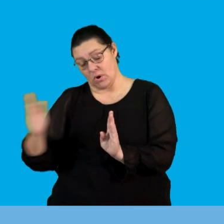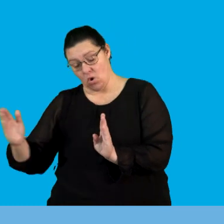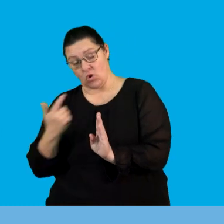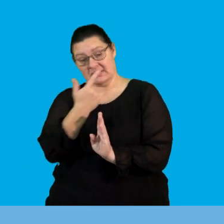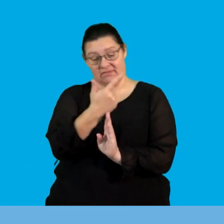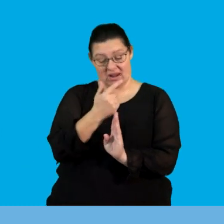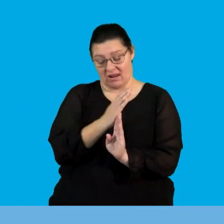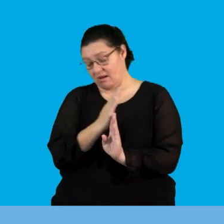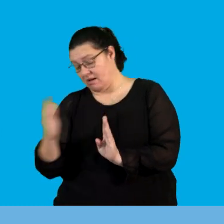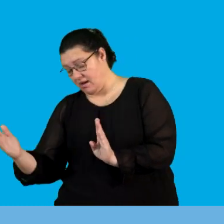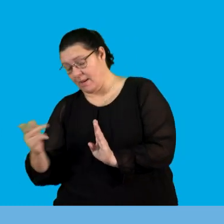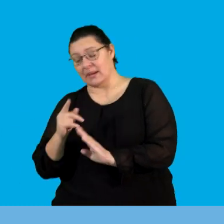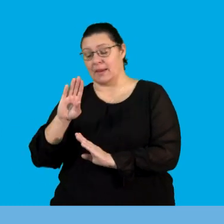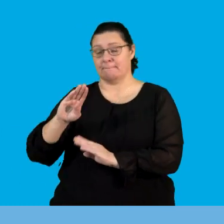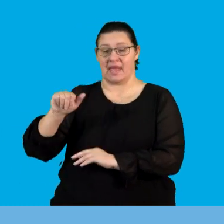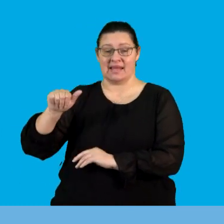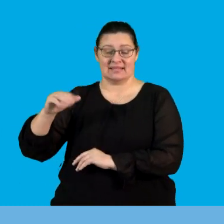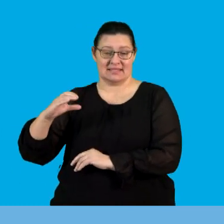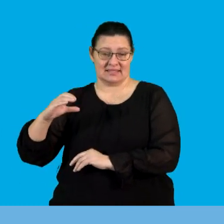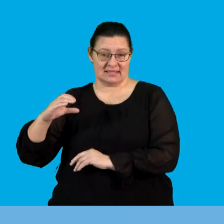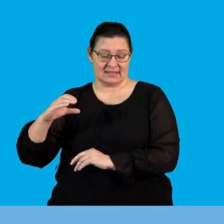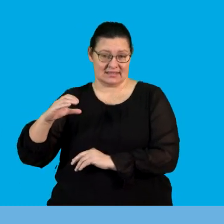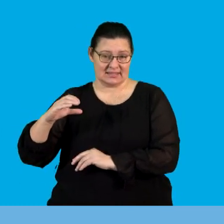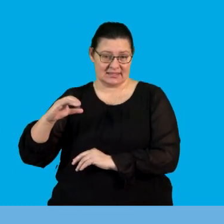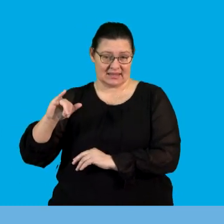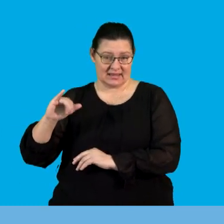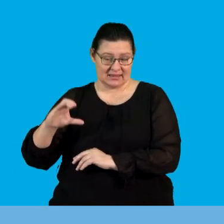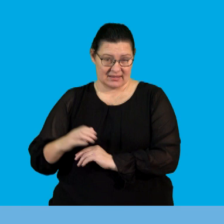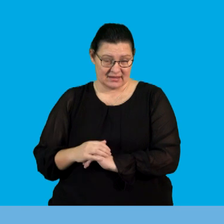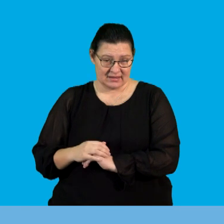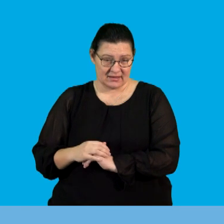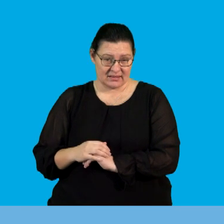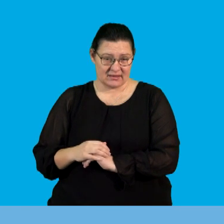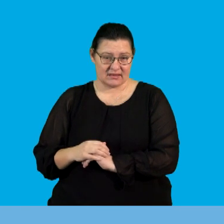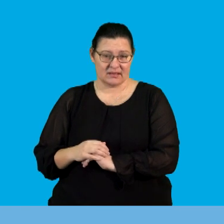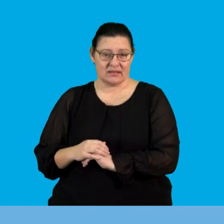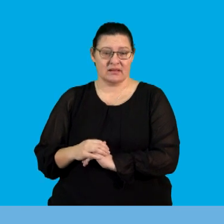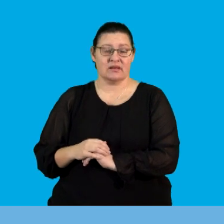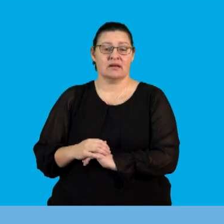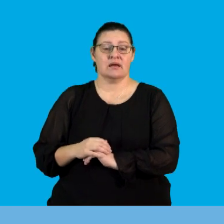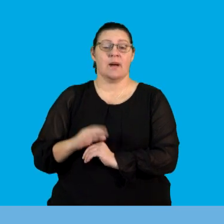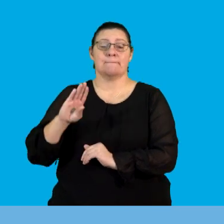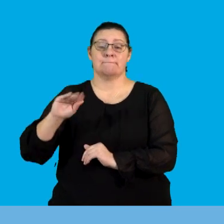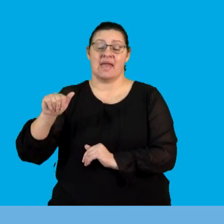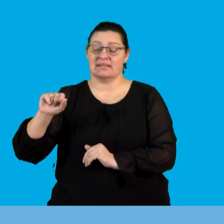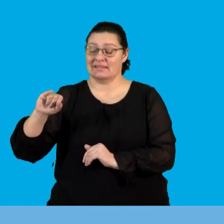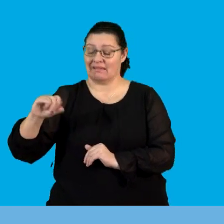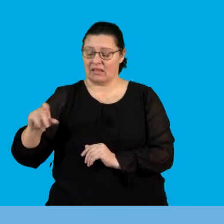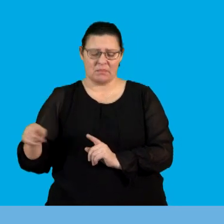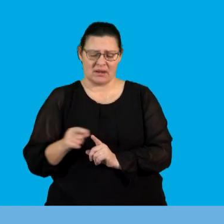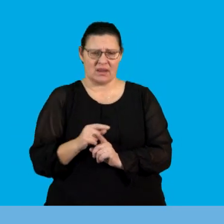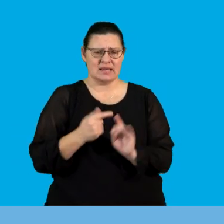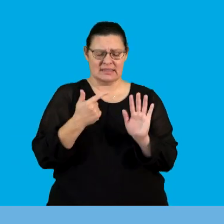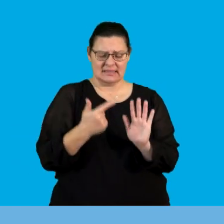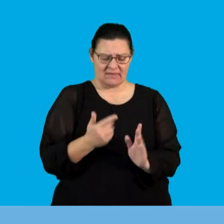And if a substance has a pH that is greater than 7, it is going to be basic. But if a substance has a pH